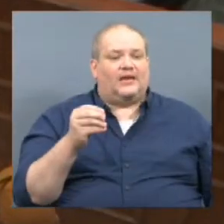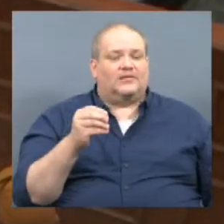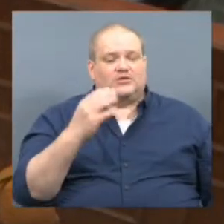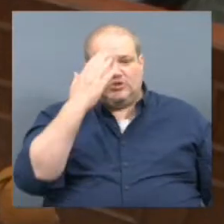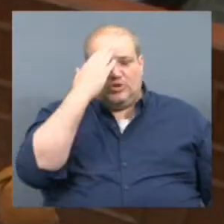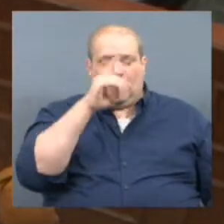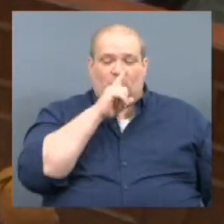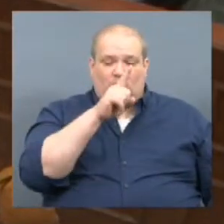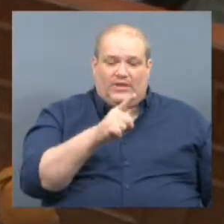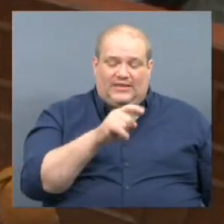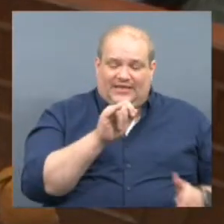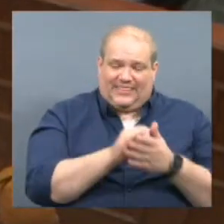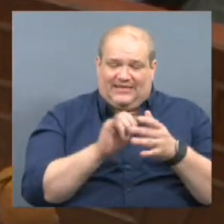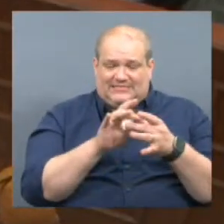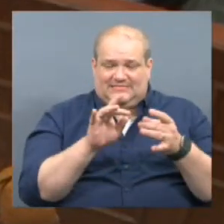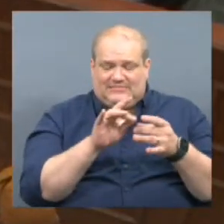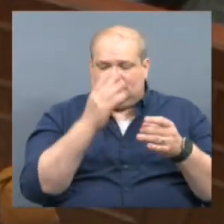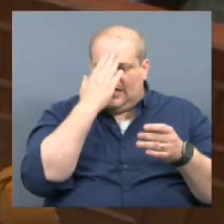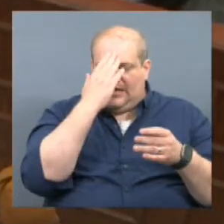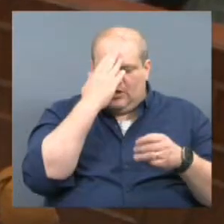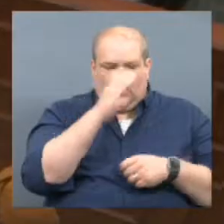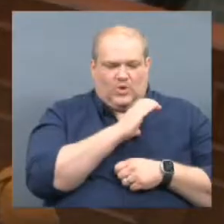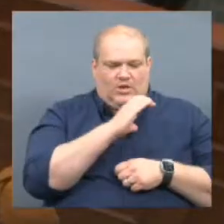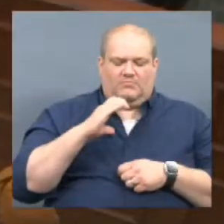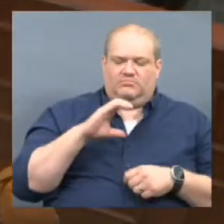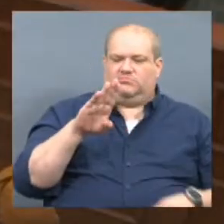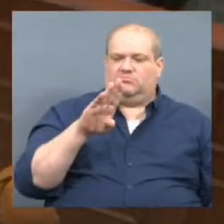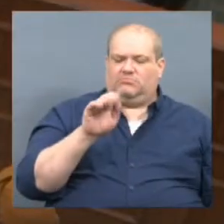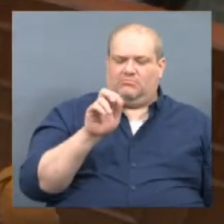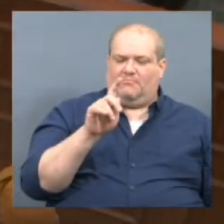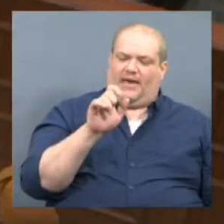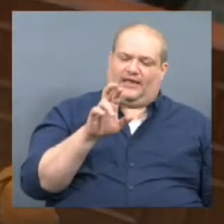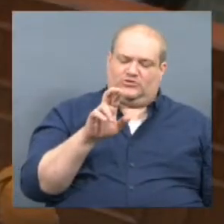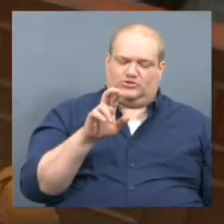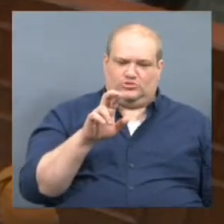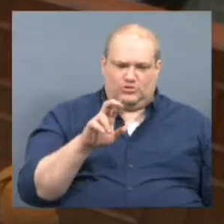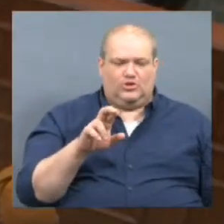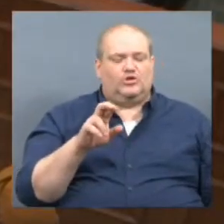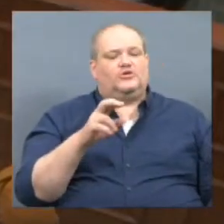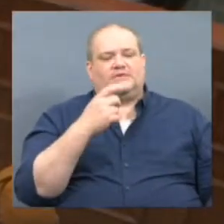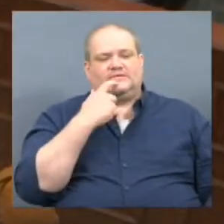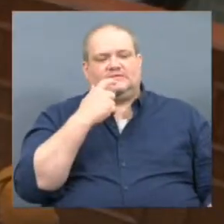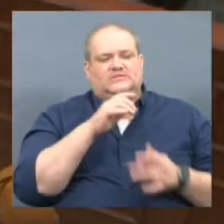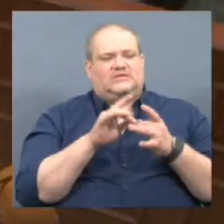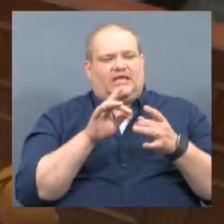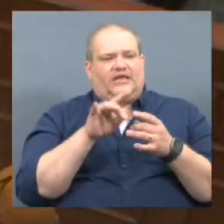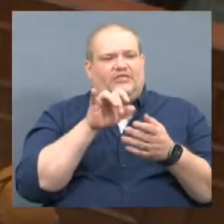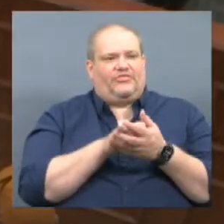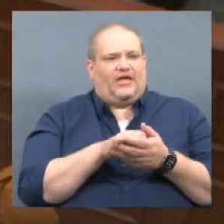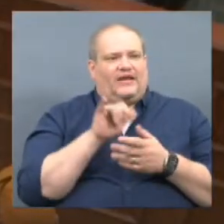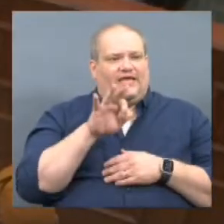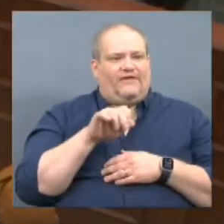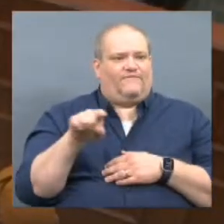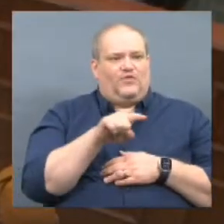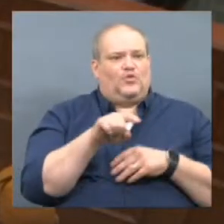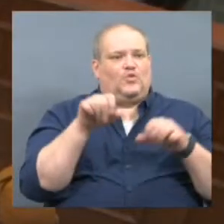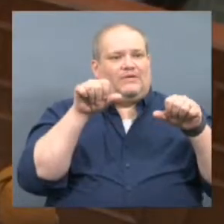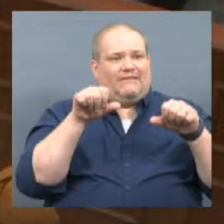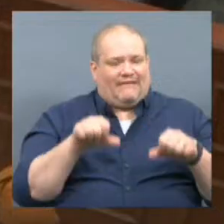You know, really with that being said, I know Commissioner Baxter, Co-Chair Baxter had said that, and if you